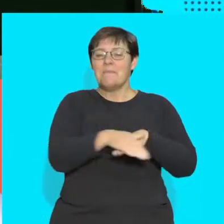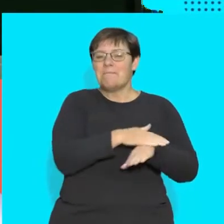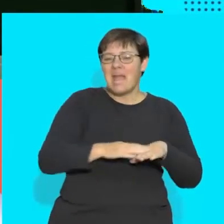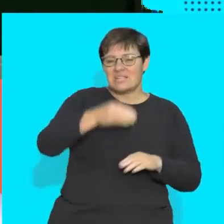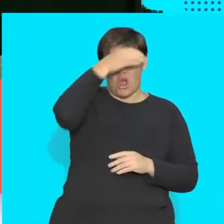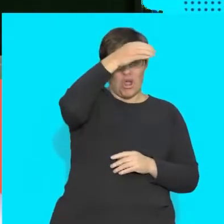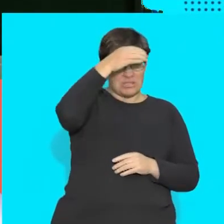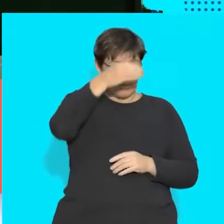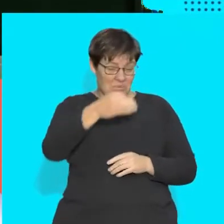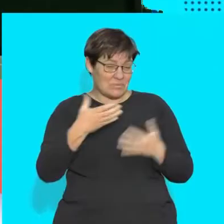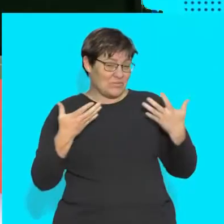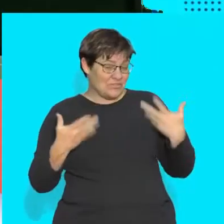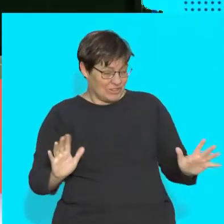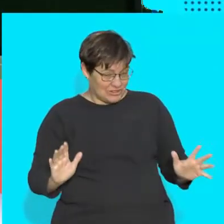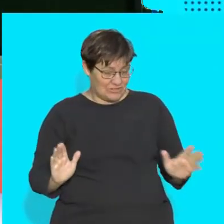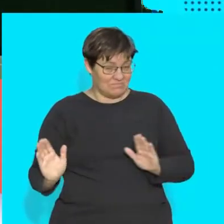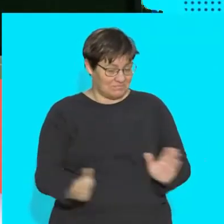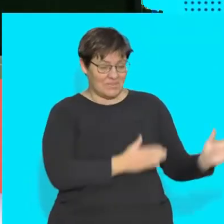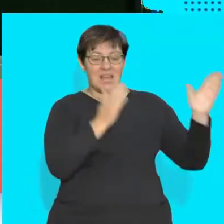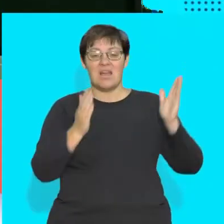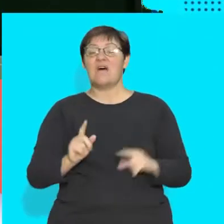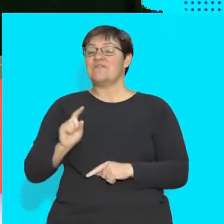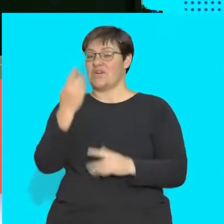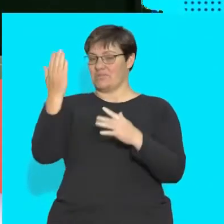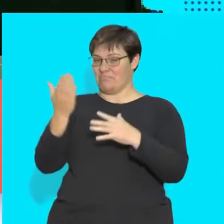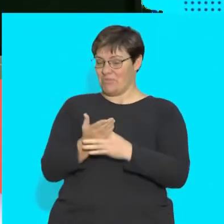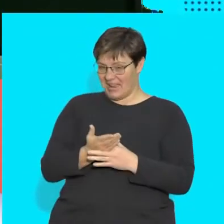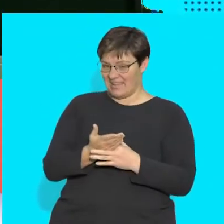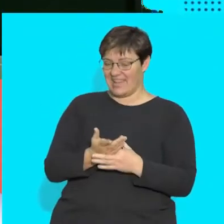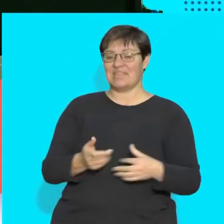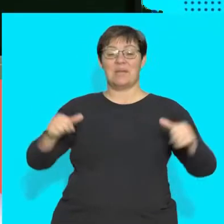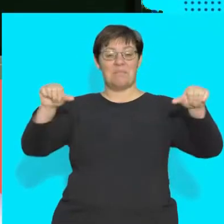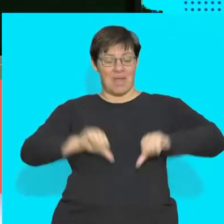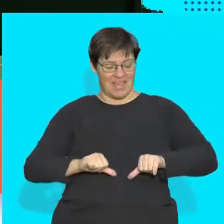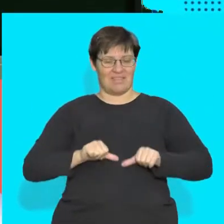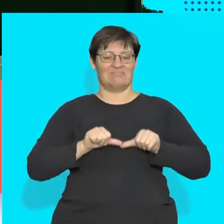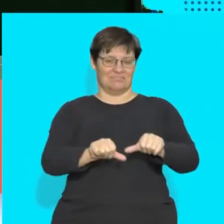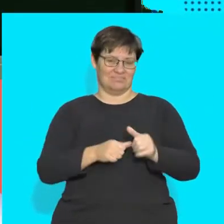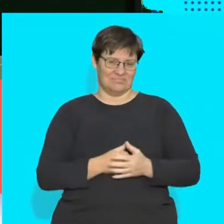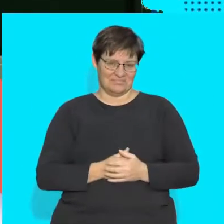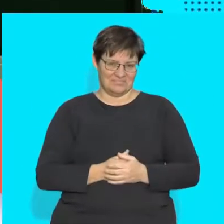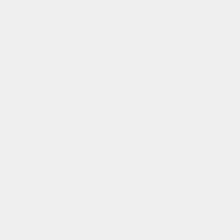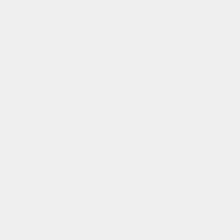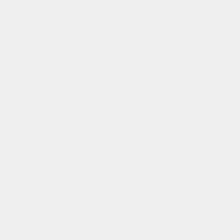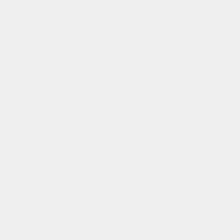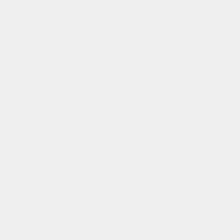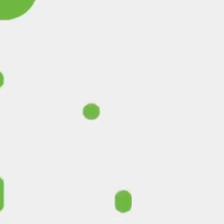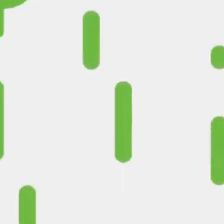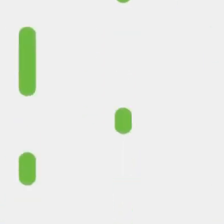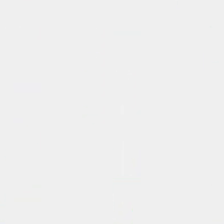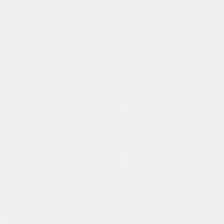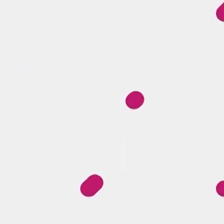basic concepts behind us, we're going to take a quick little break and then we're going to be right back.